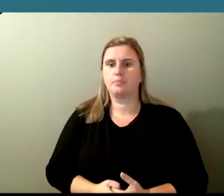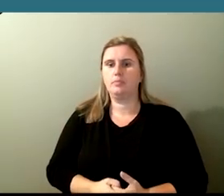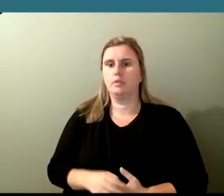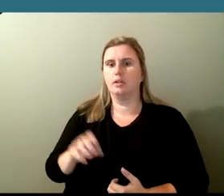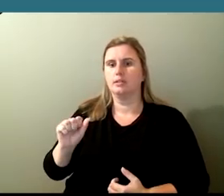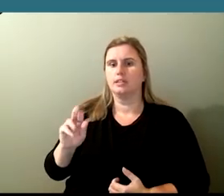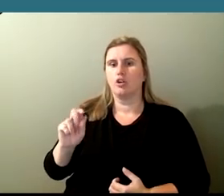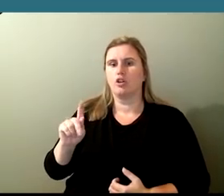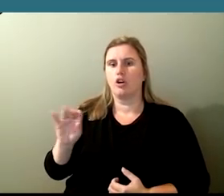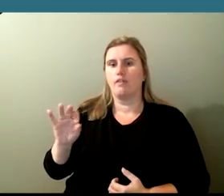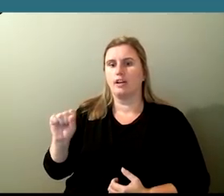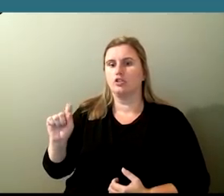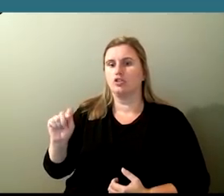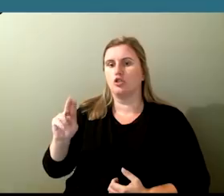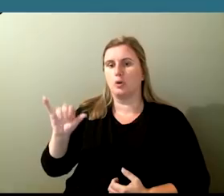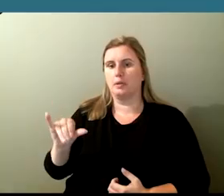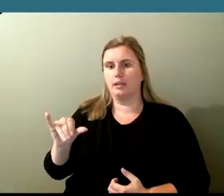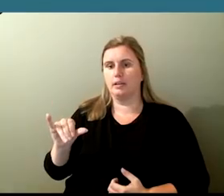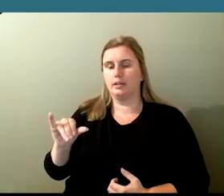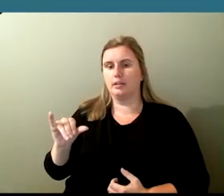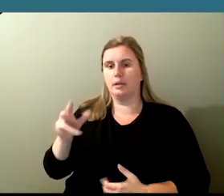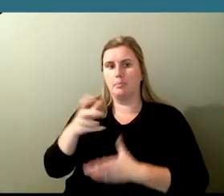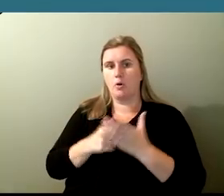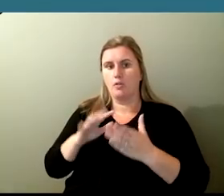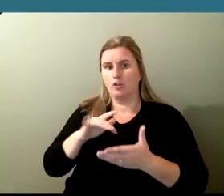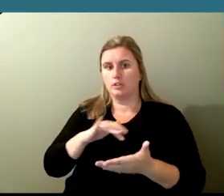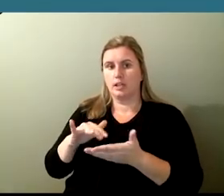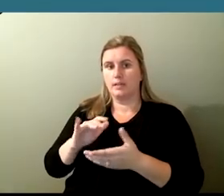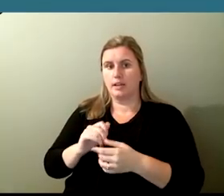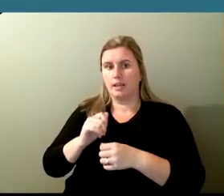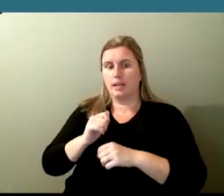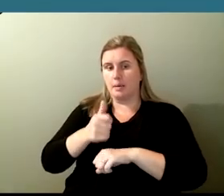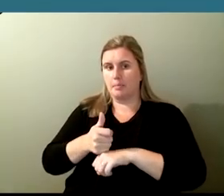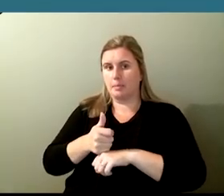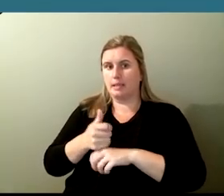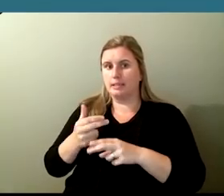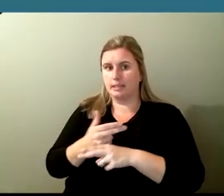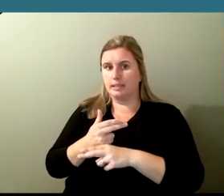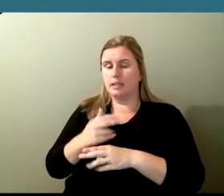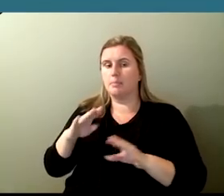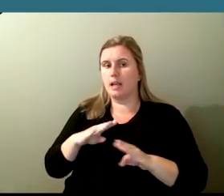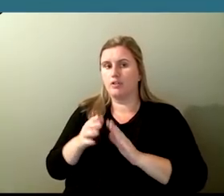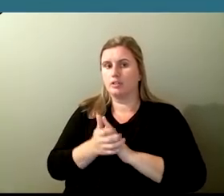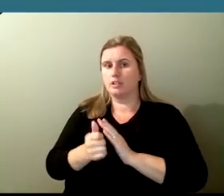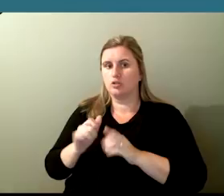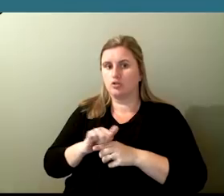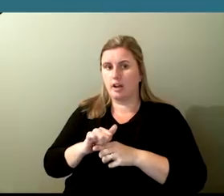Zirikov and Sturmy, in both of their studies, they implemented behavioral skills training